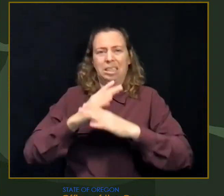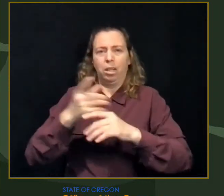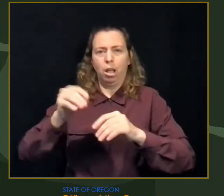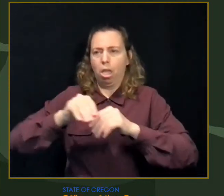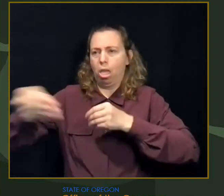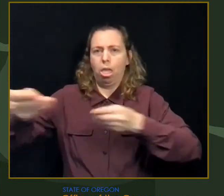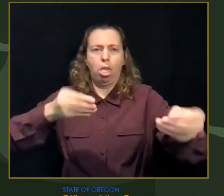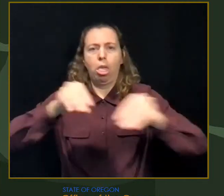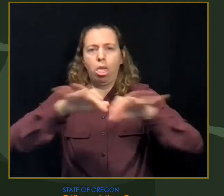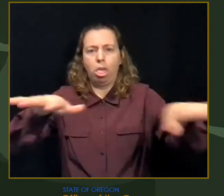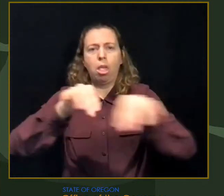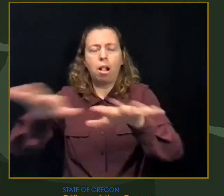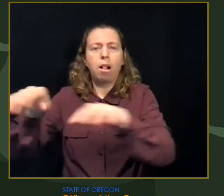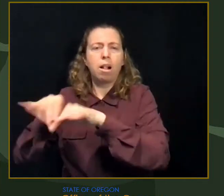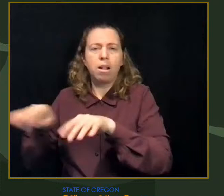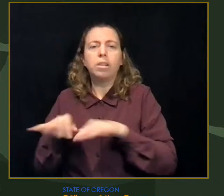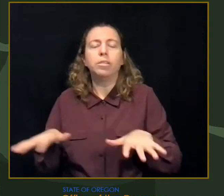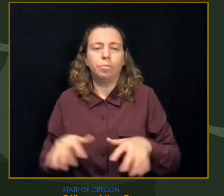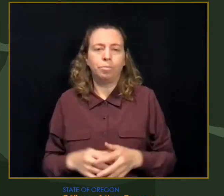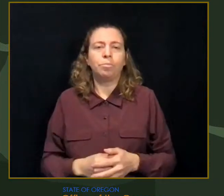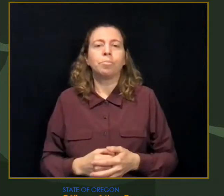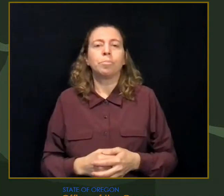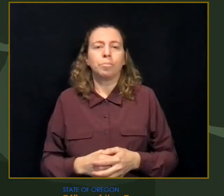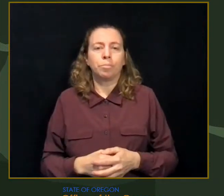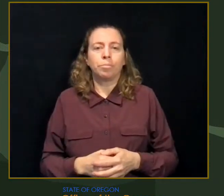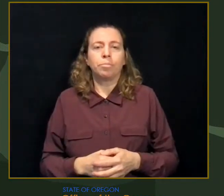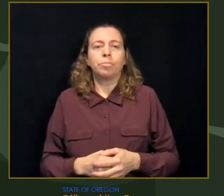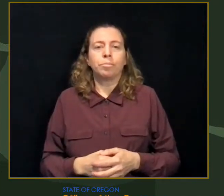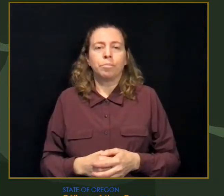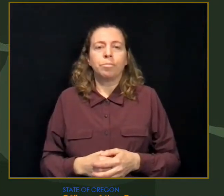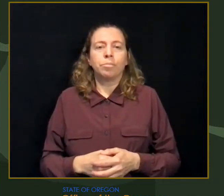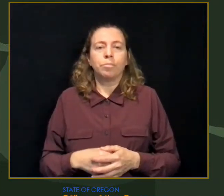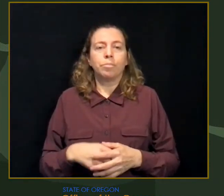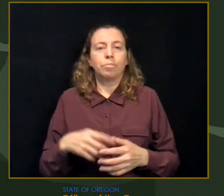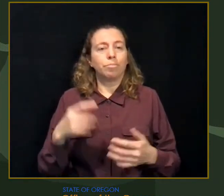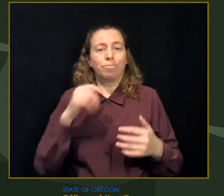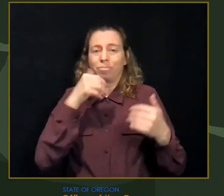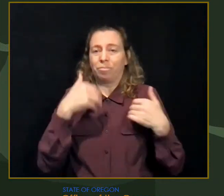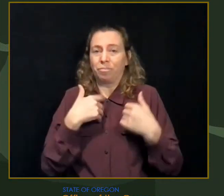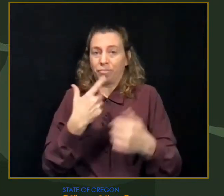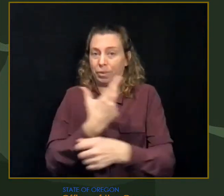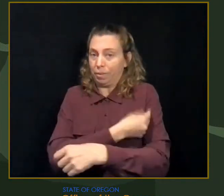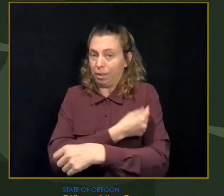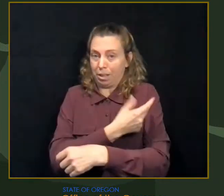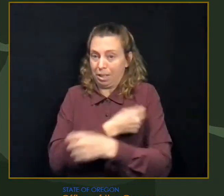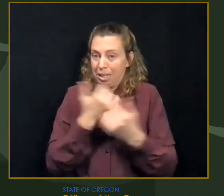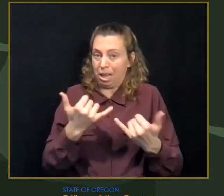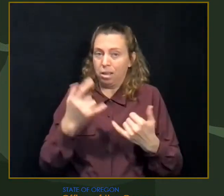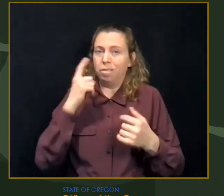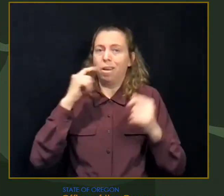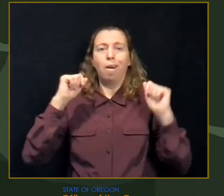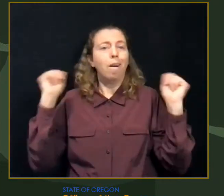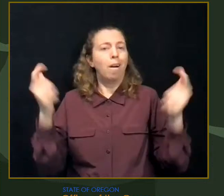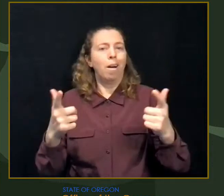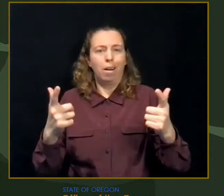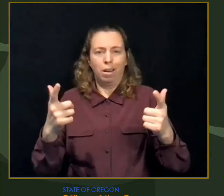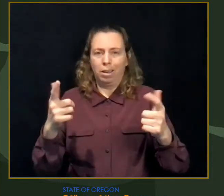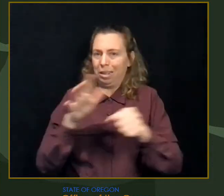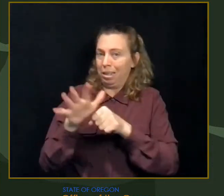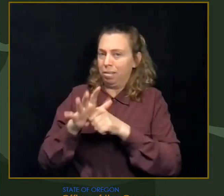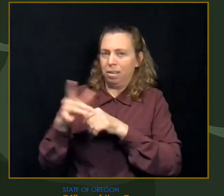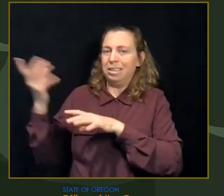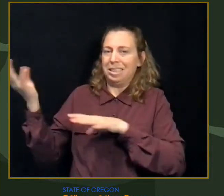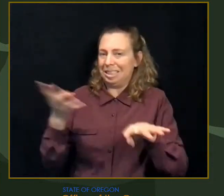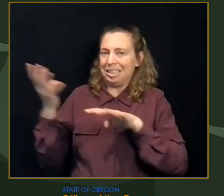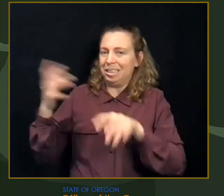are available for everyone, we don't have a vaccine right now for everyone who would want it, but we're getting more vaccines every week, and